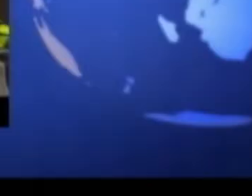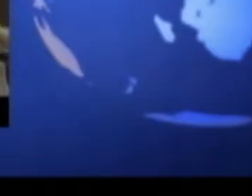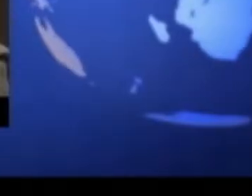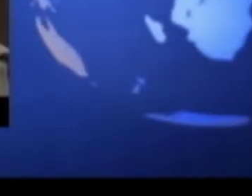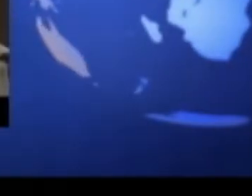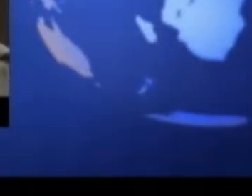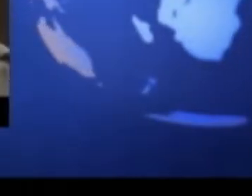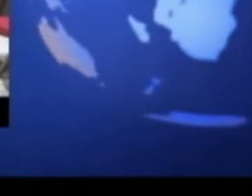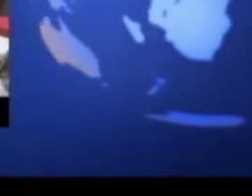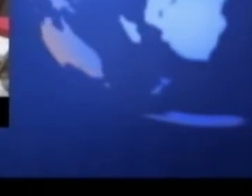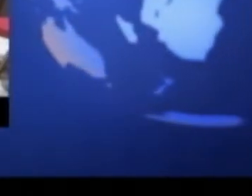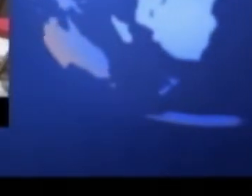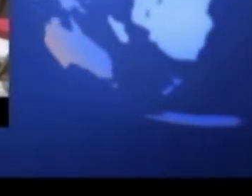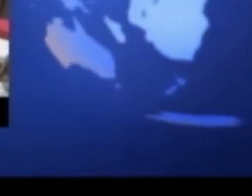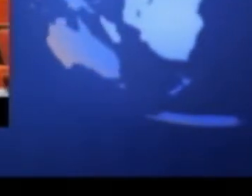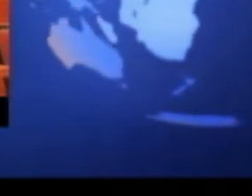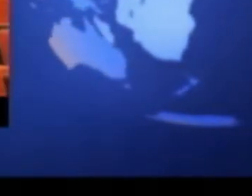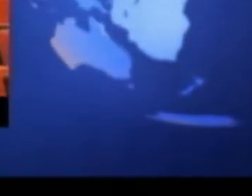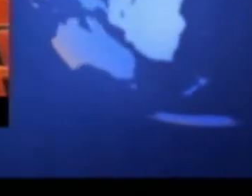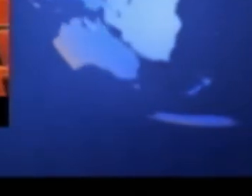crisis.